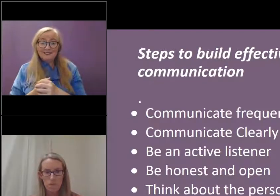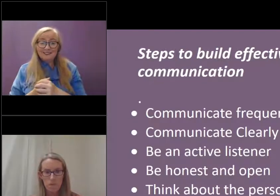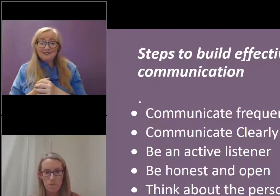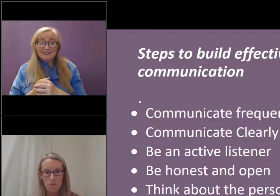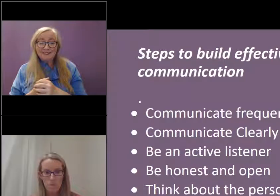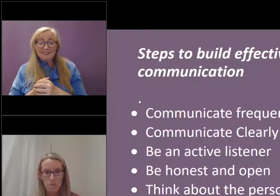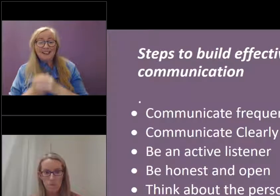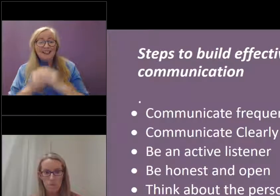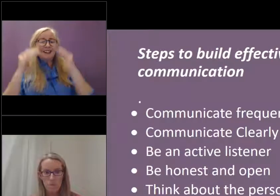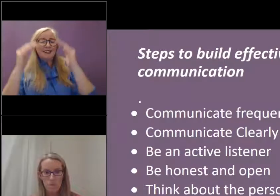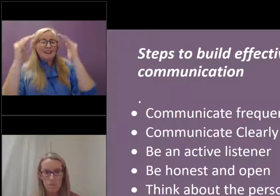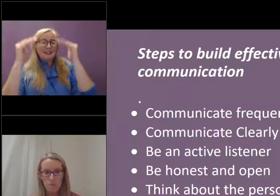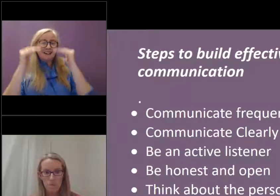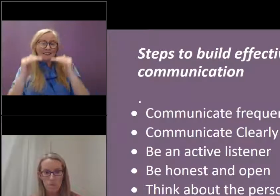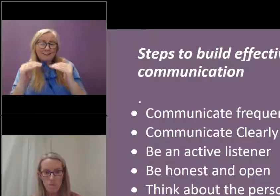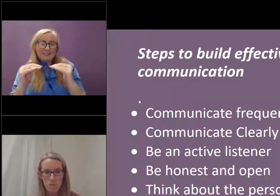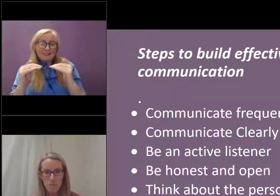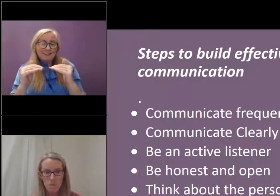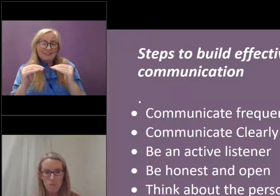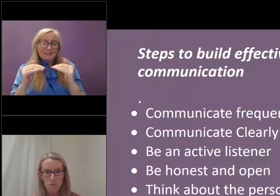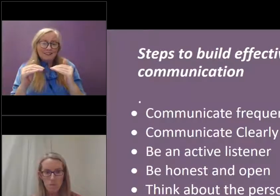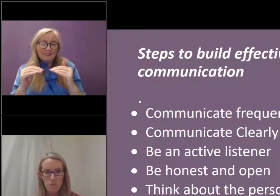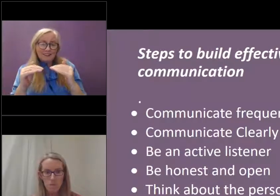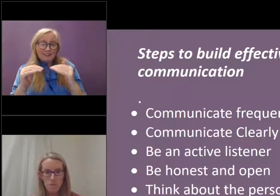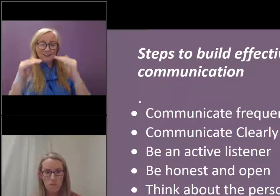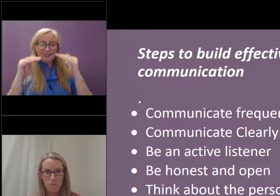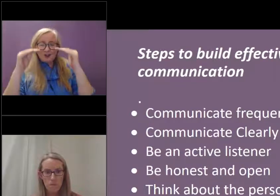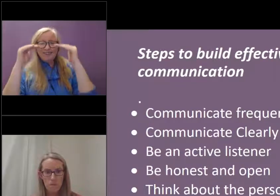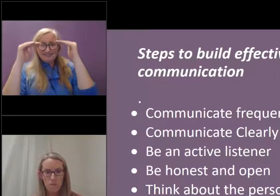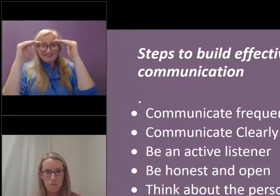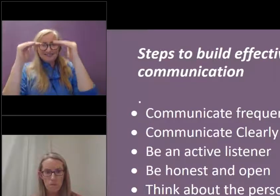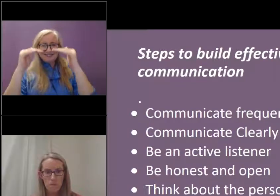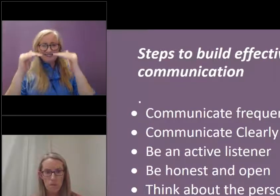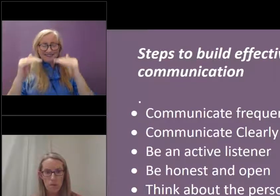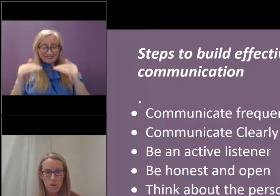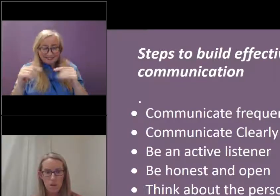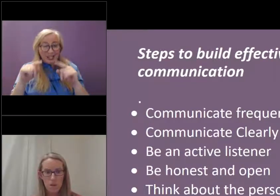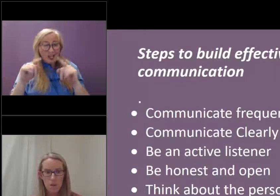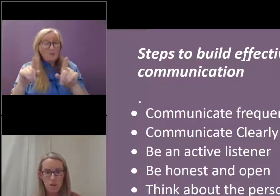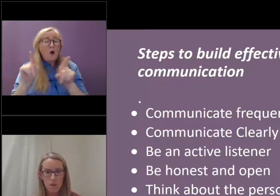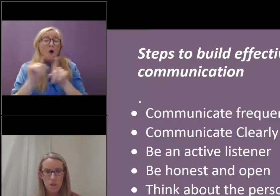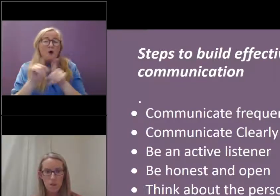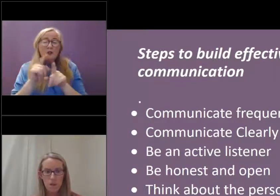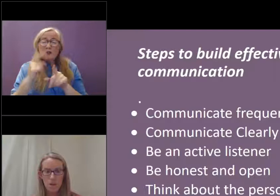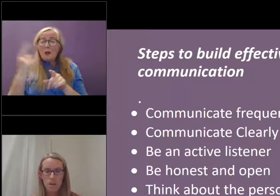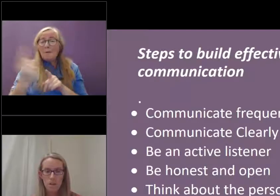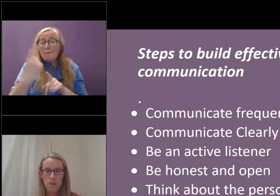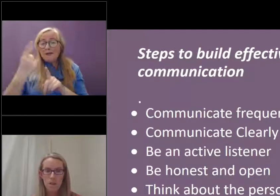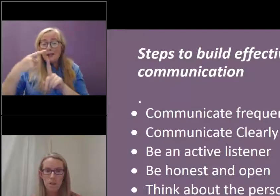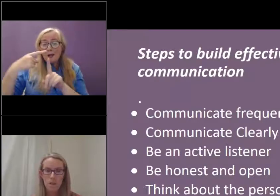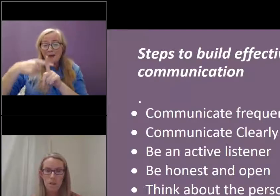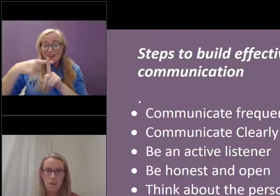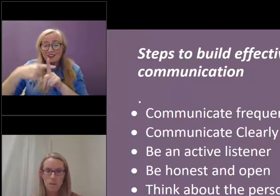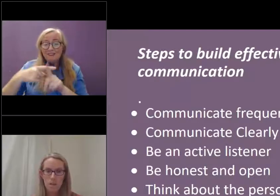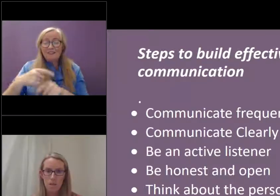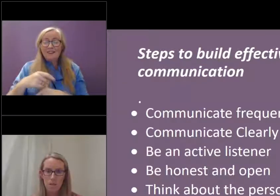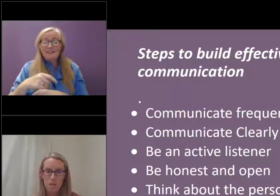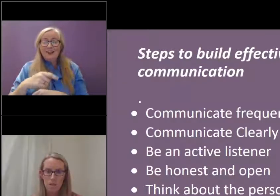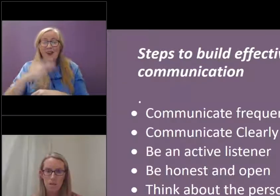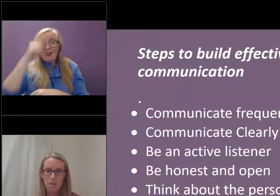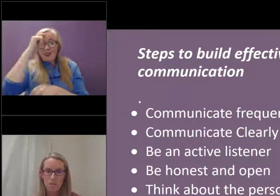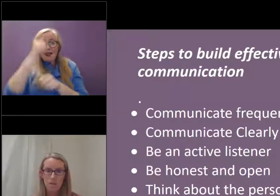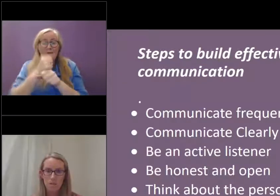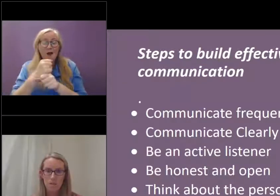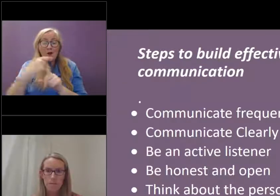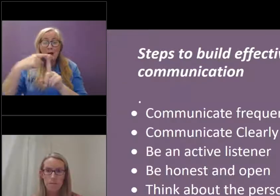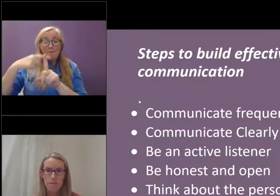The next bit is around, and it's what sort of reinforcing what Jules was saying earlier on around that being positive and focusing on the family strengths, the good things that's happened, the positives that